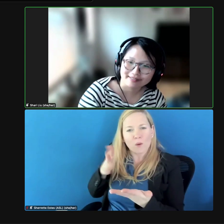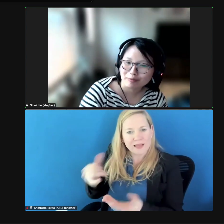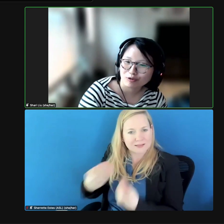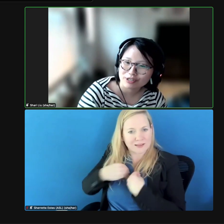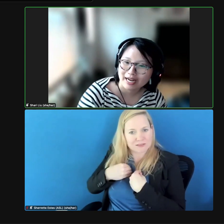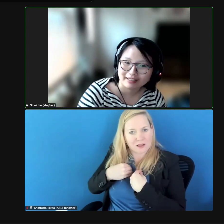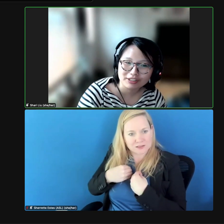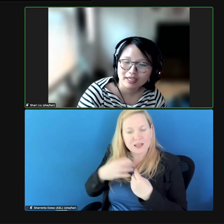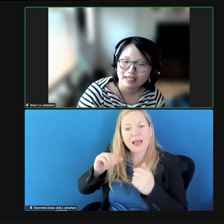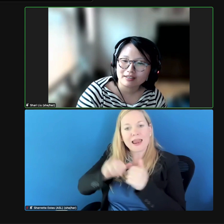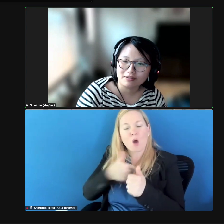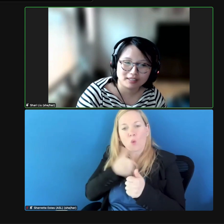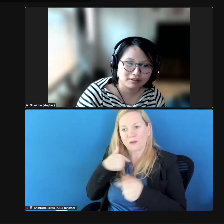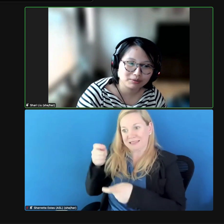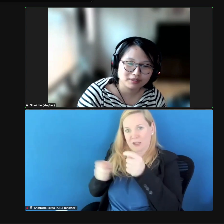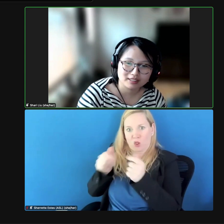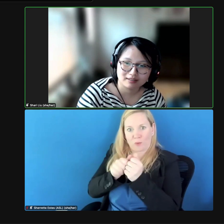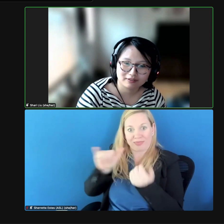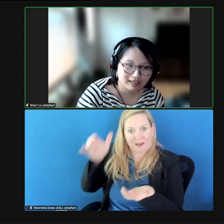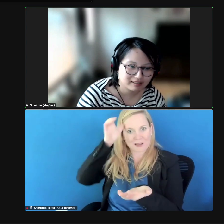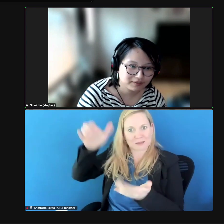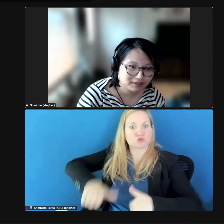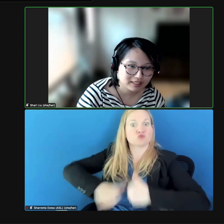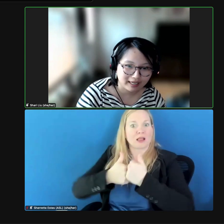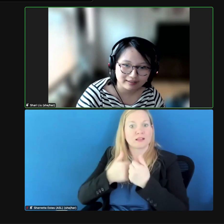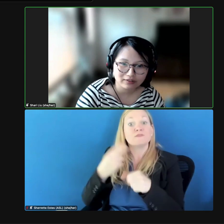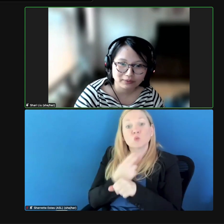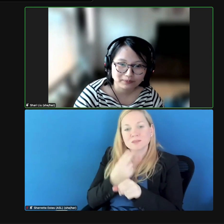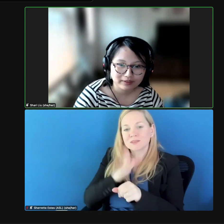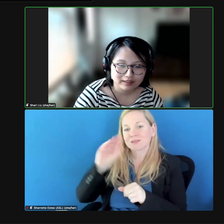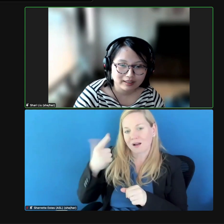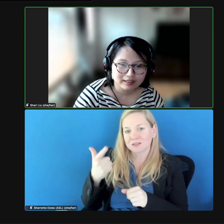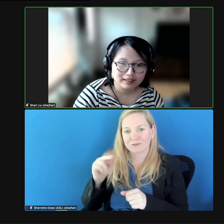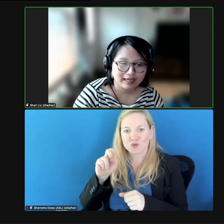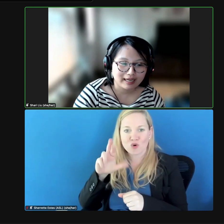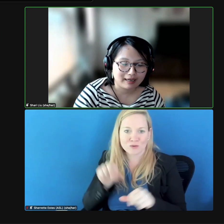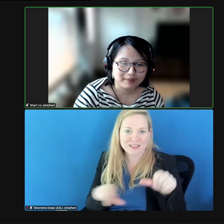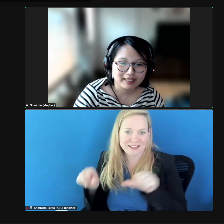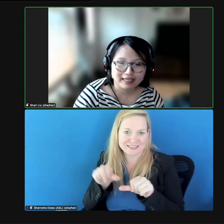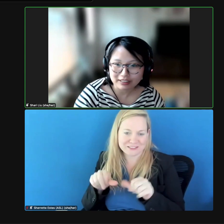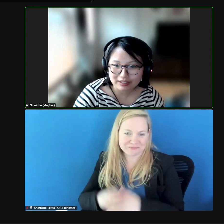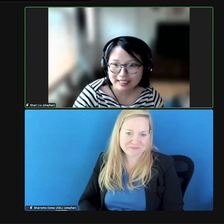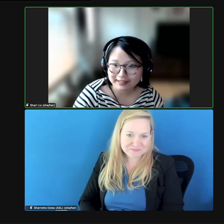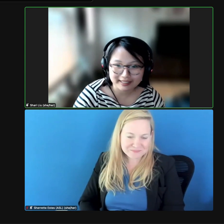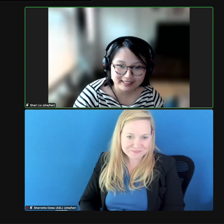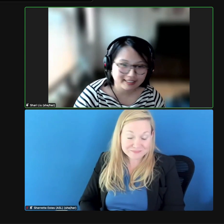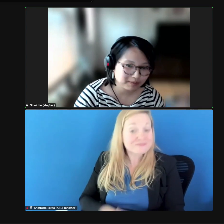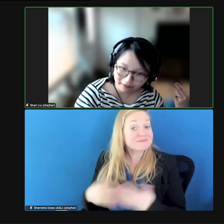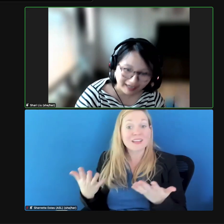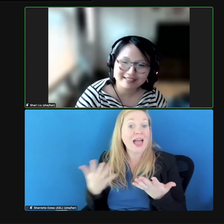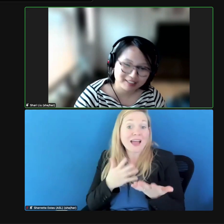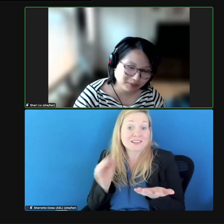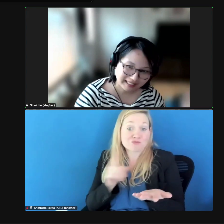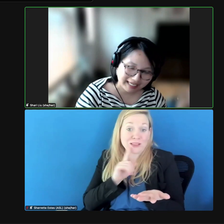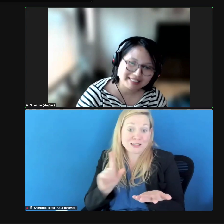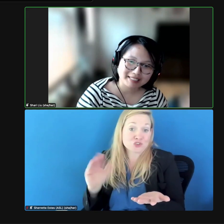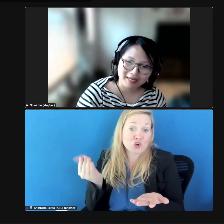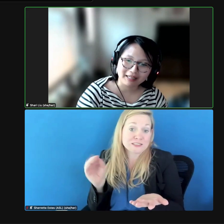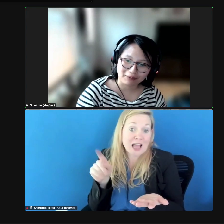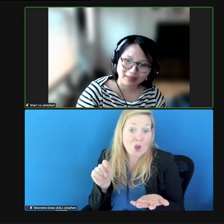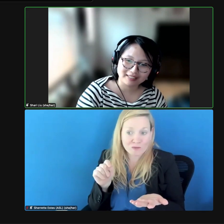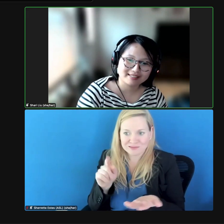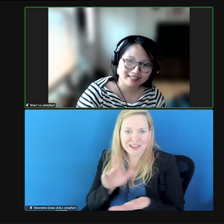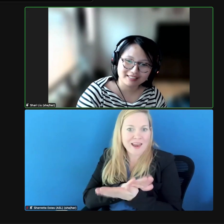this conceptual challenge using the tools of cognitive neuroscience. And it turns out that this just provides us with a